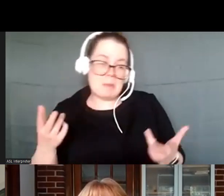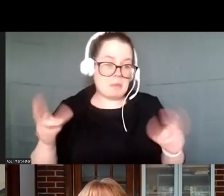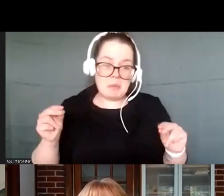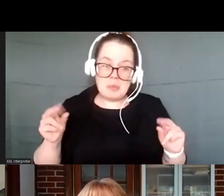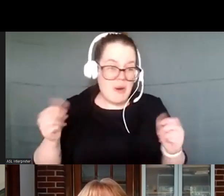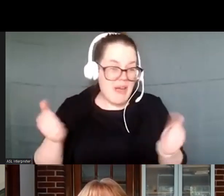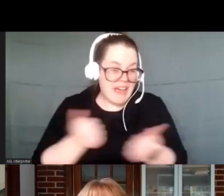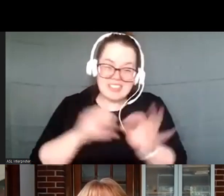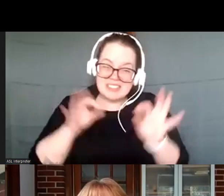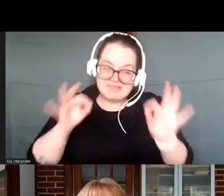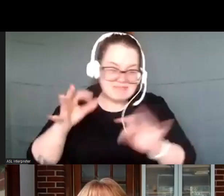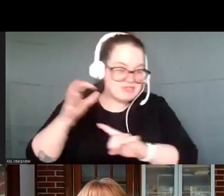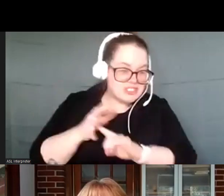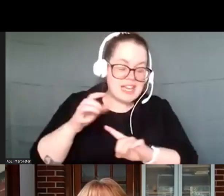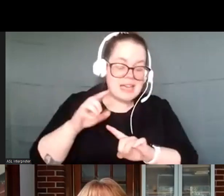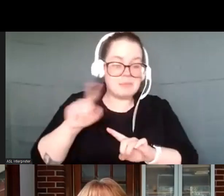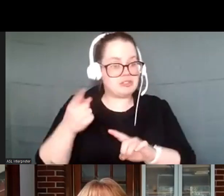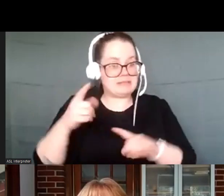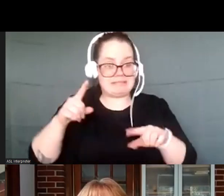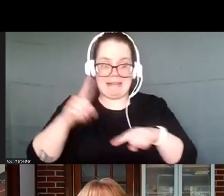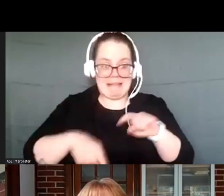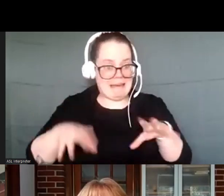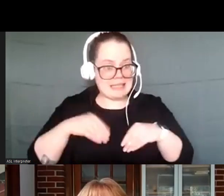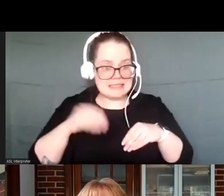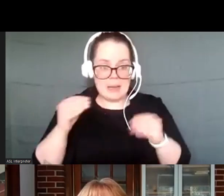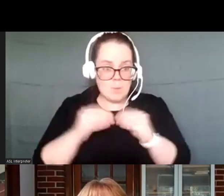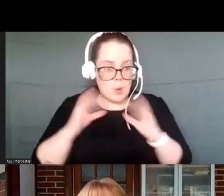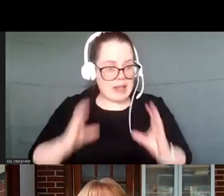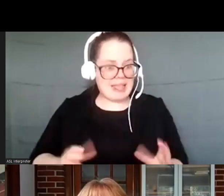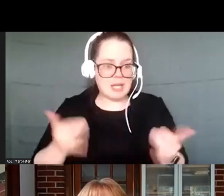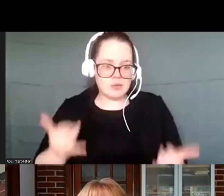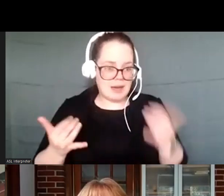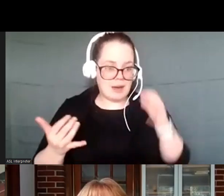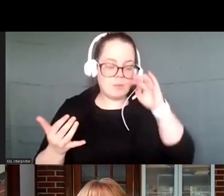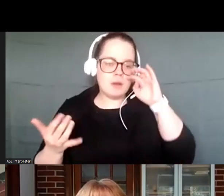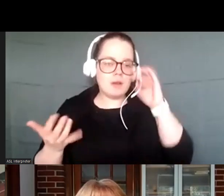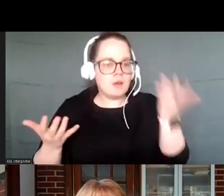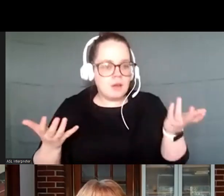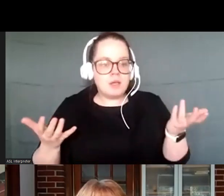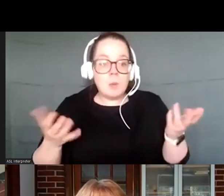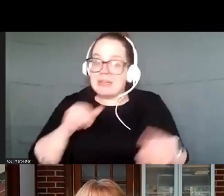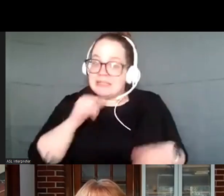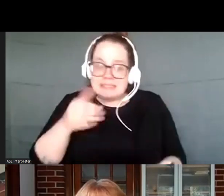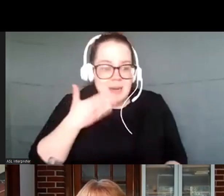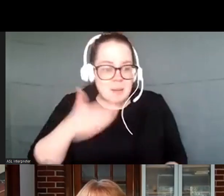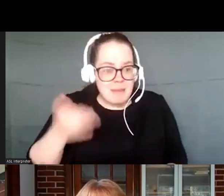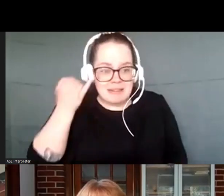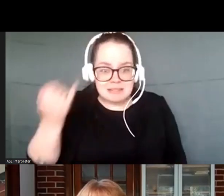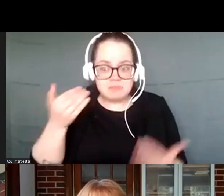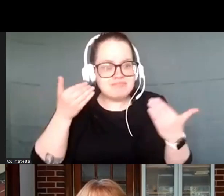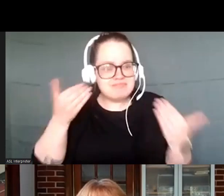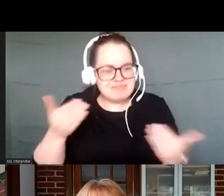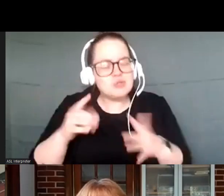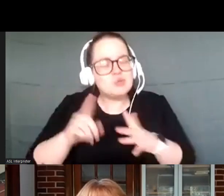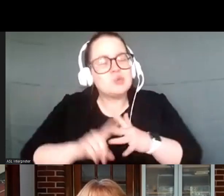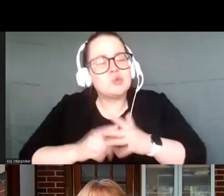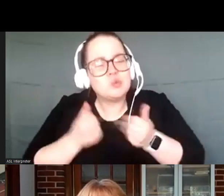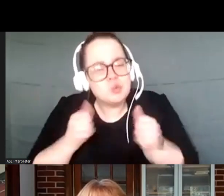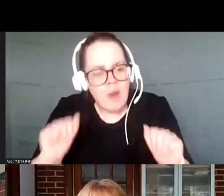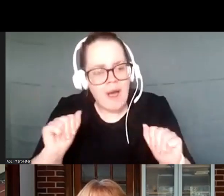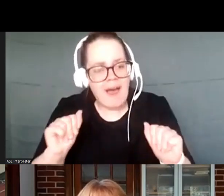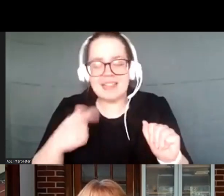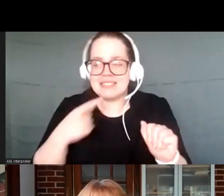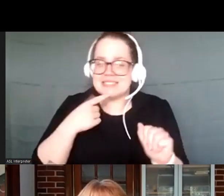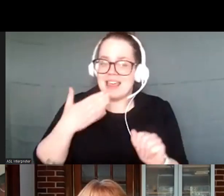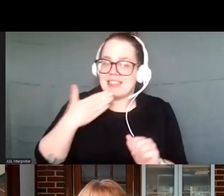on another person right now. But I have had, and so it's not a bad idea to at least try and say, thank you for considering me. Would you